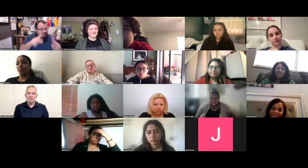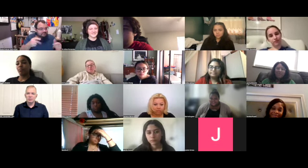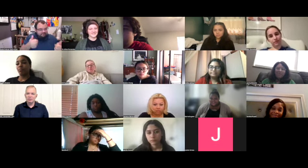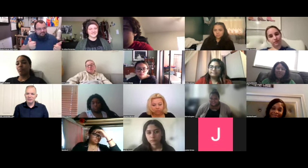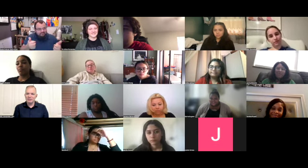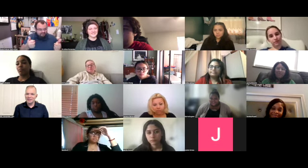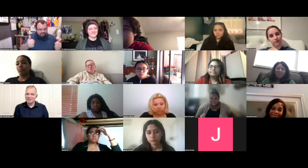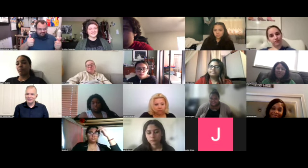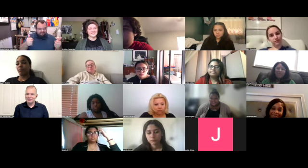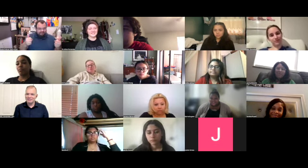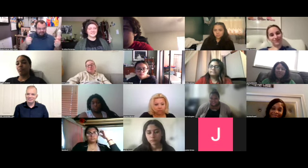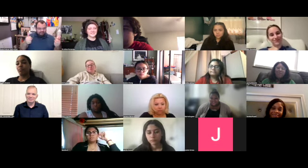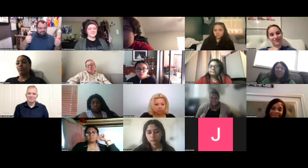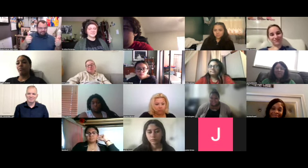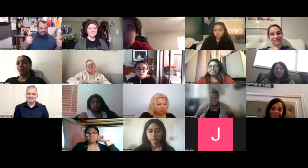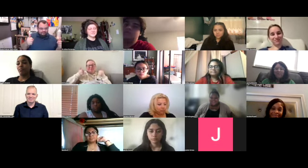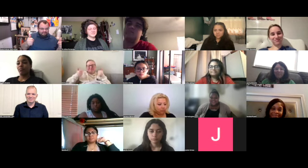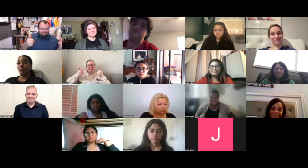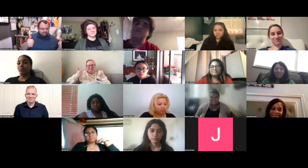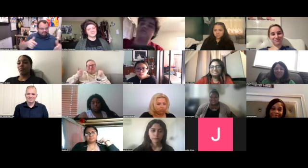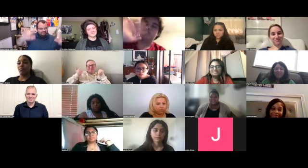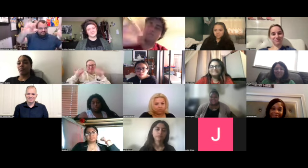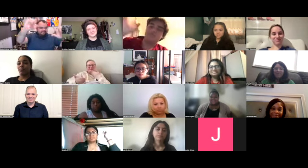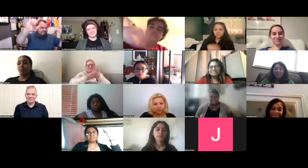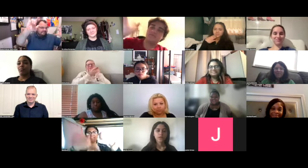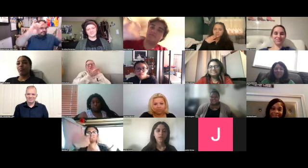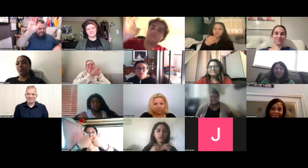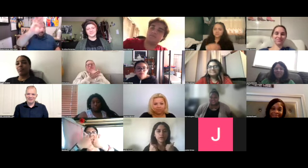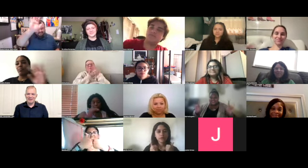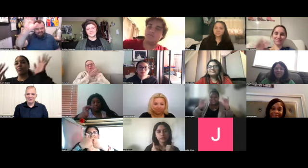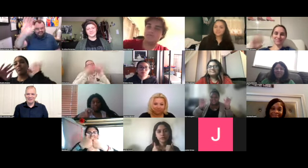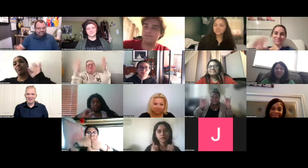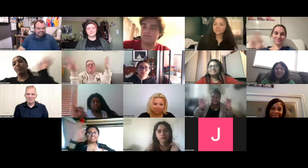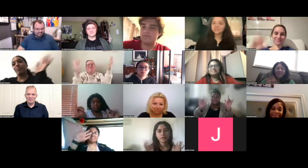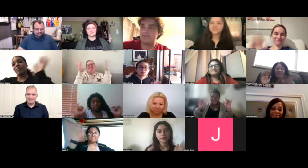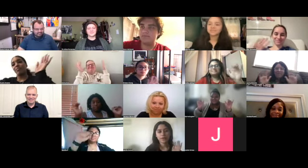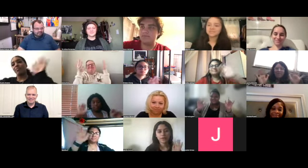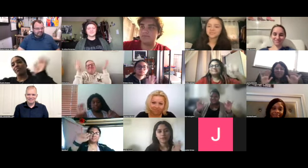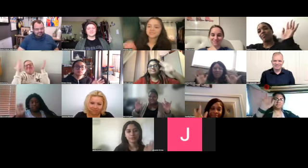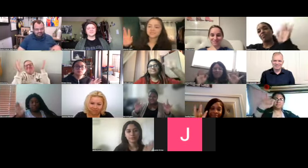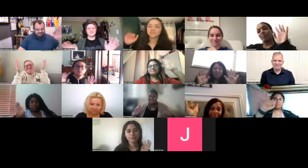will see you around again. All right. Take care, everyone.